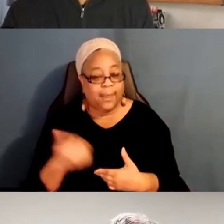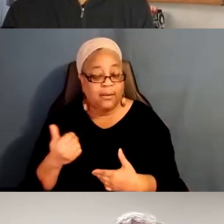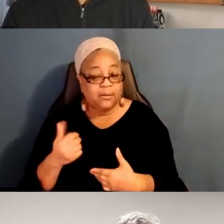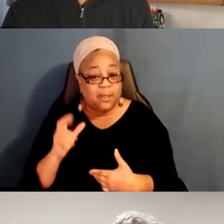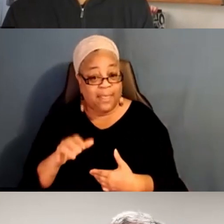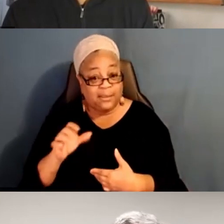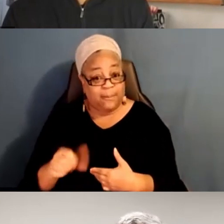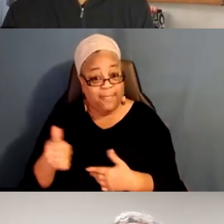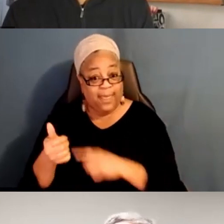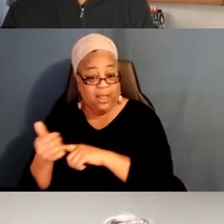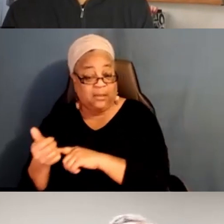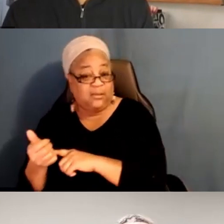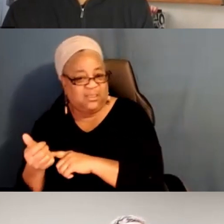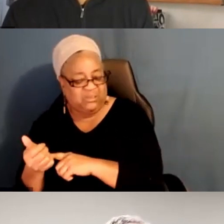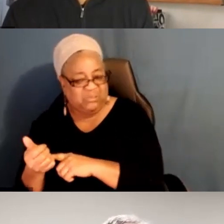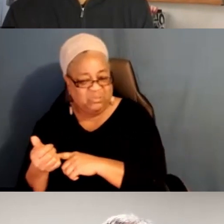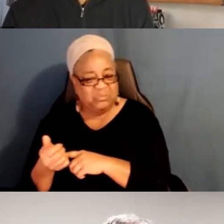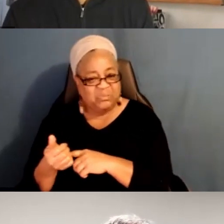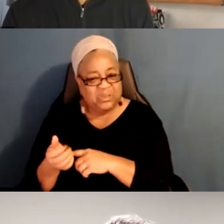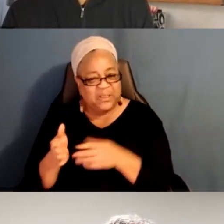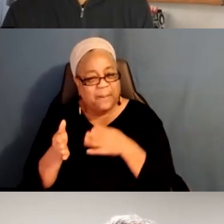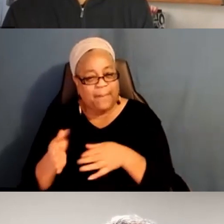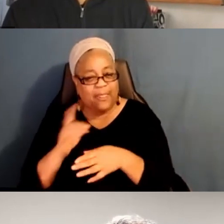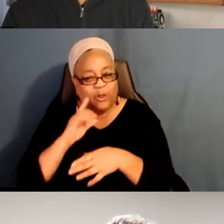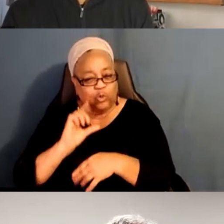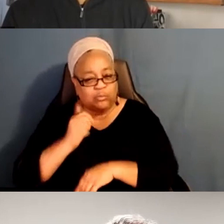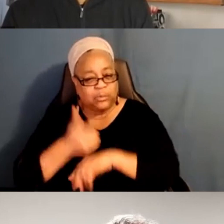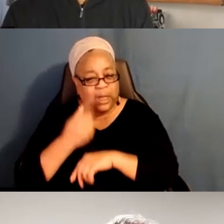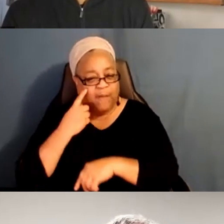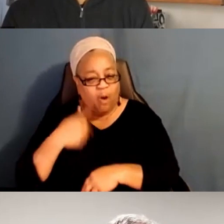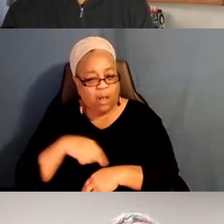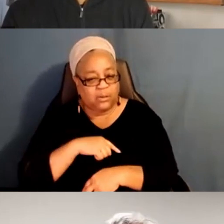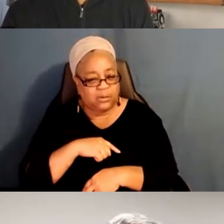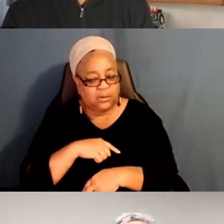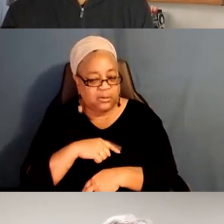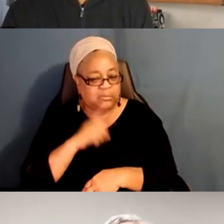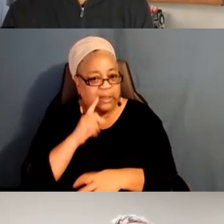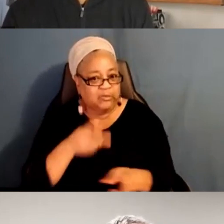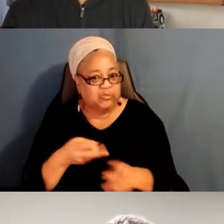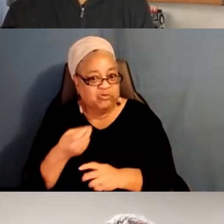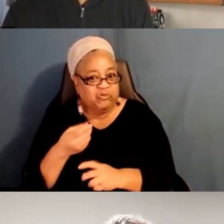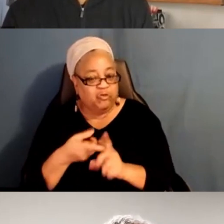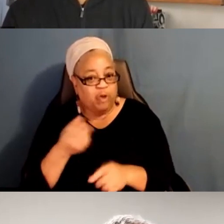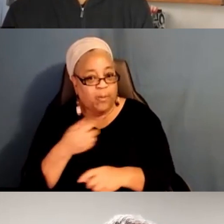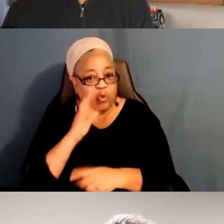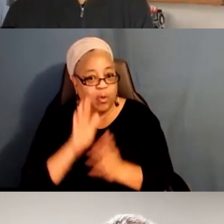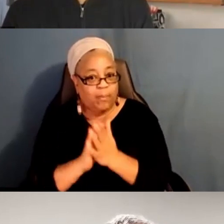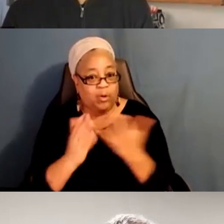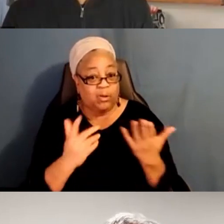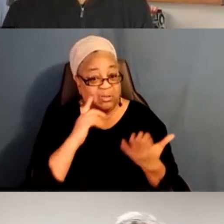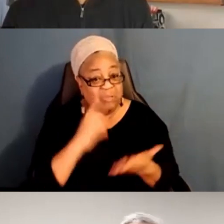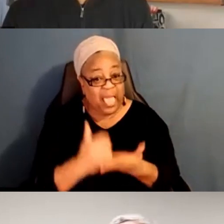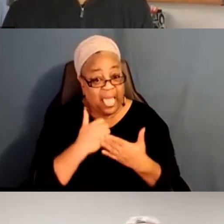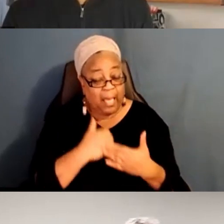else is partly a method that you're laying out for us in the book that I found very helpful, you know, in thinking about the